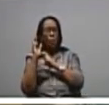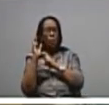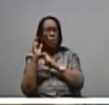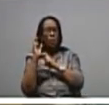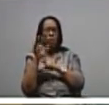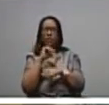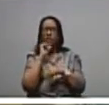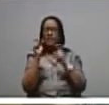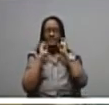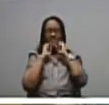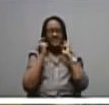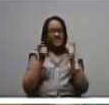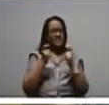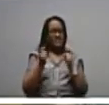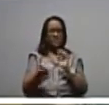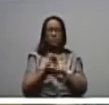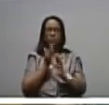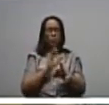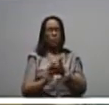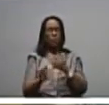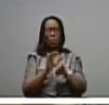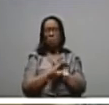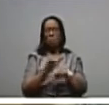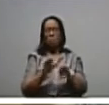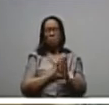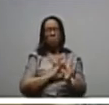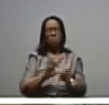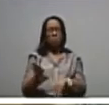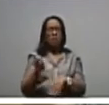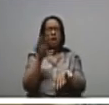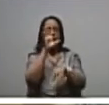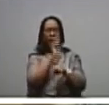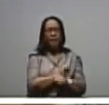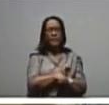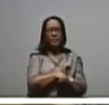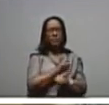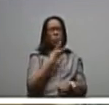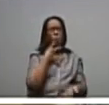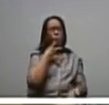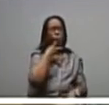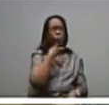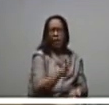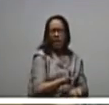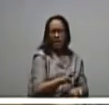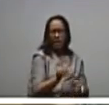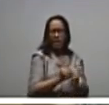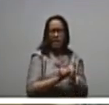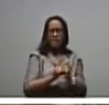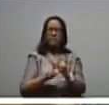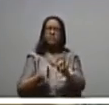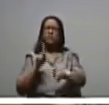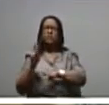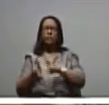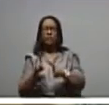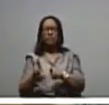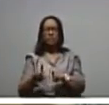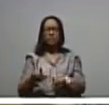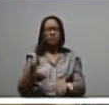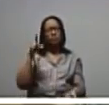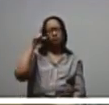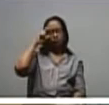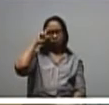them, habits of wickedness, of drunkenness, of